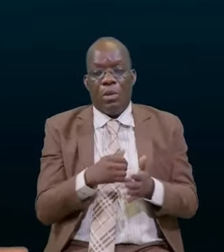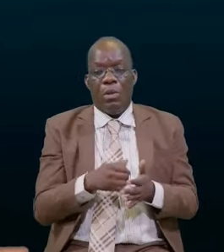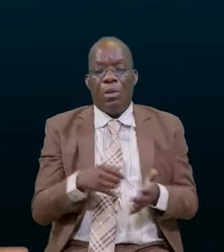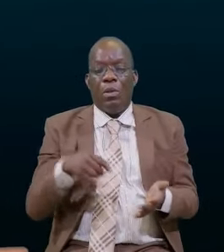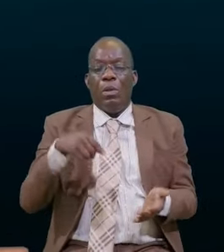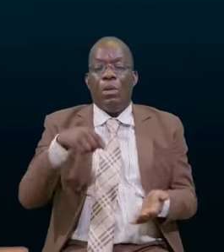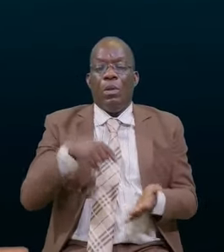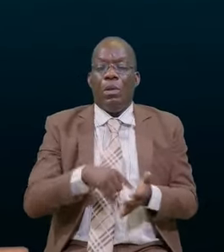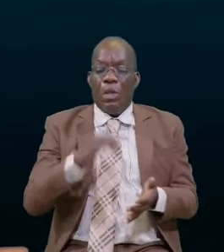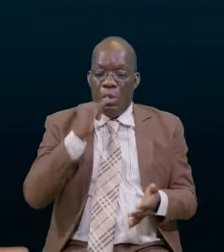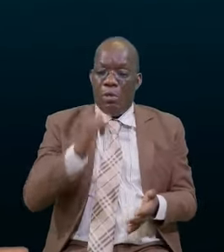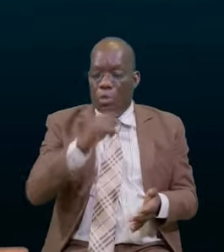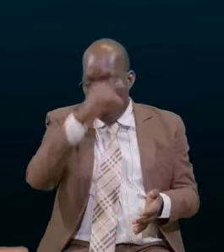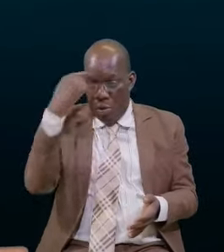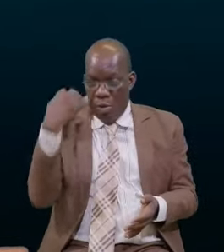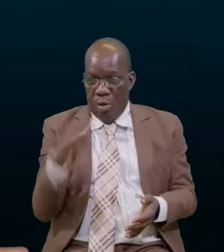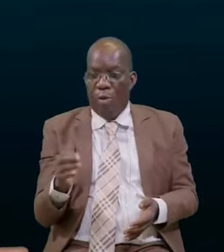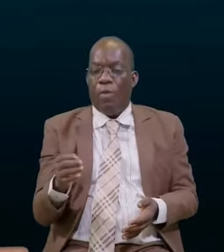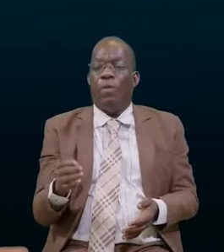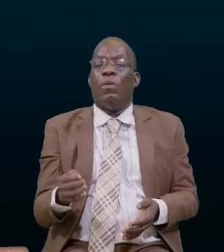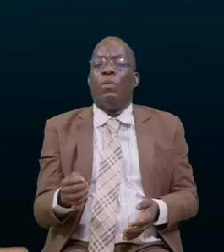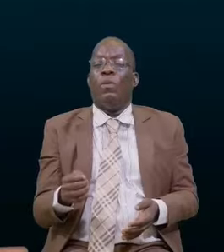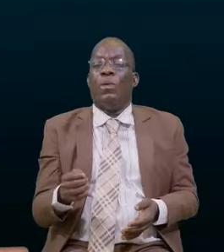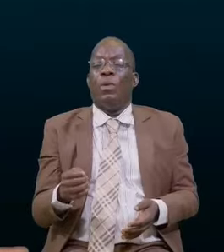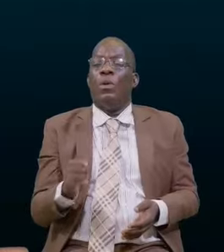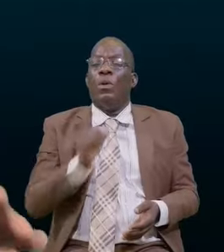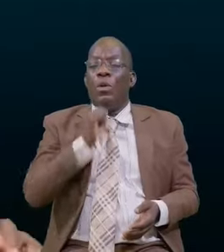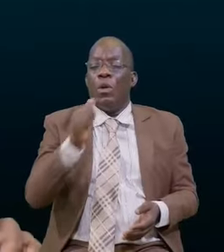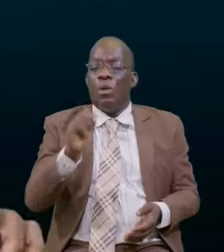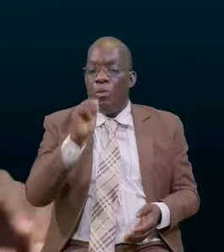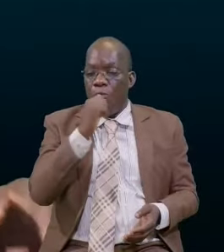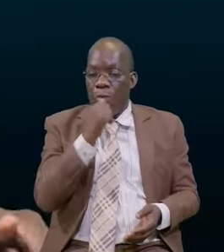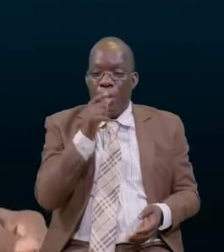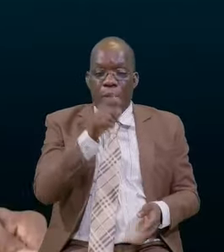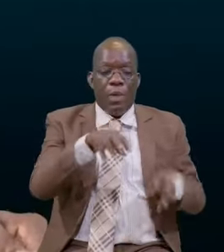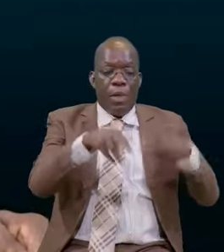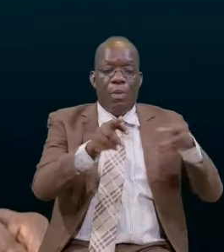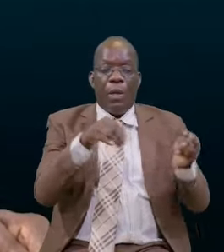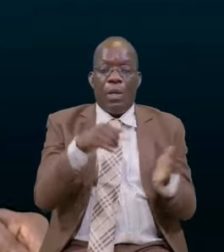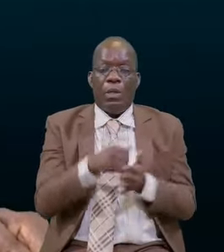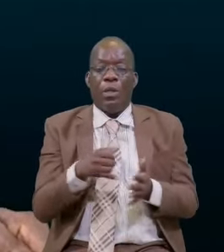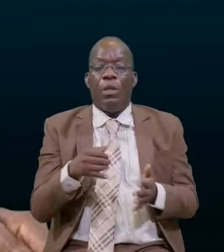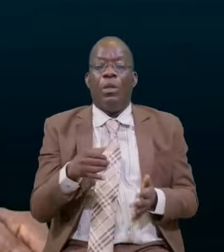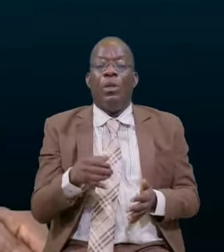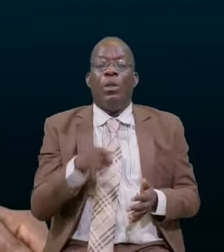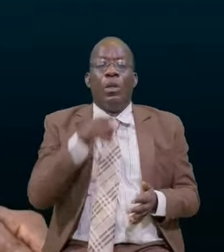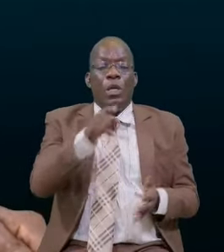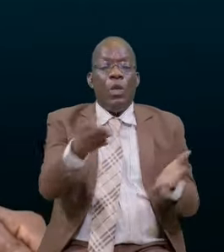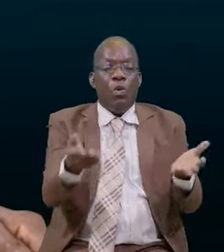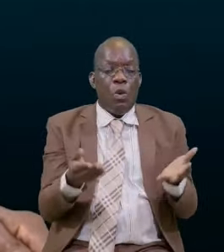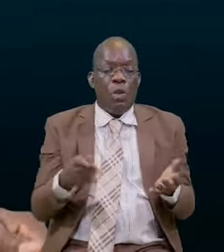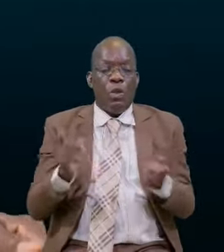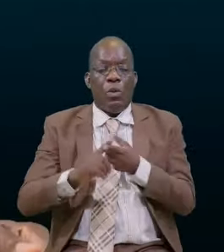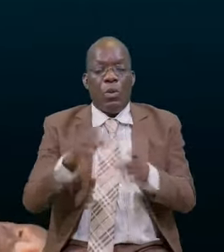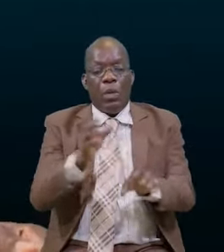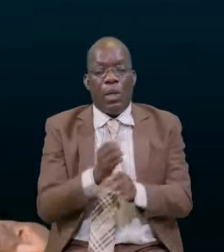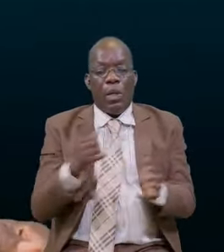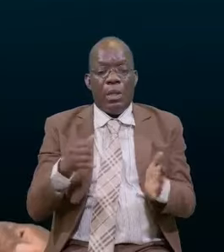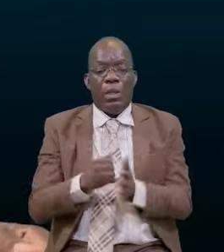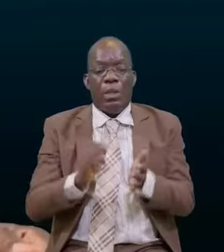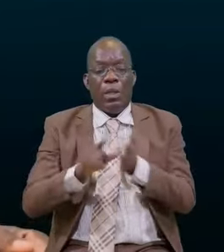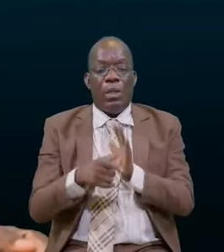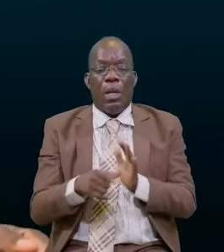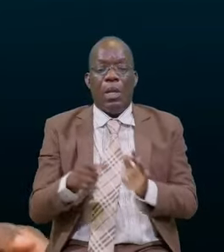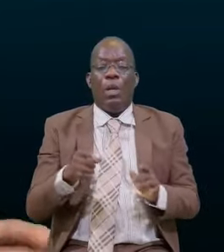impatience you could see how he sold out his bath he wanted to get eventually it was too late you must not say your B